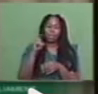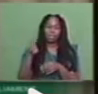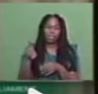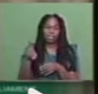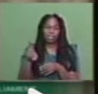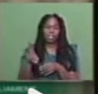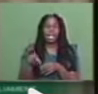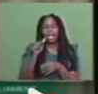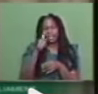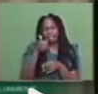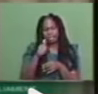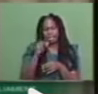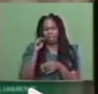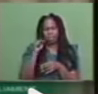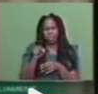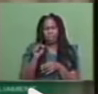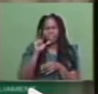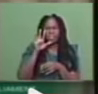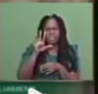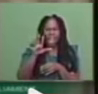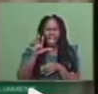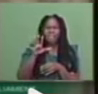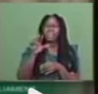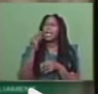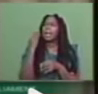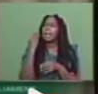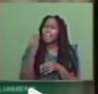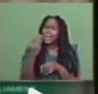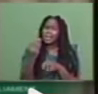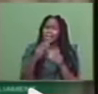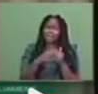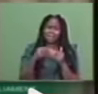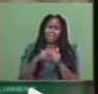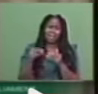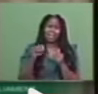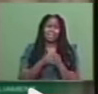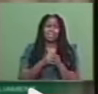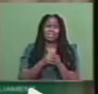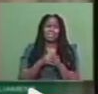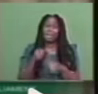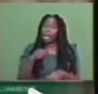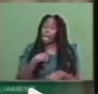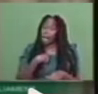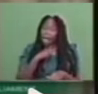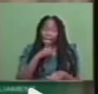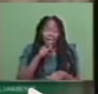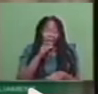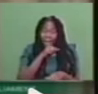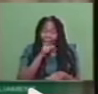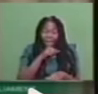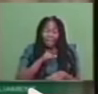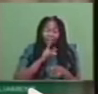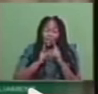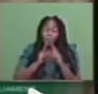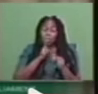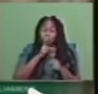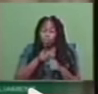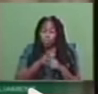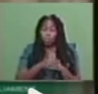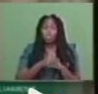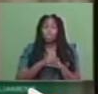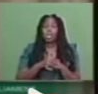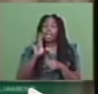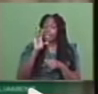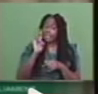$10.5 billion. I'm not making these numbers. If you don't believe me, ask the Auditor General. These come out of the Auditor